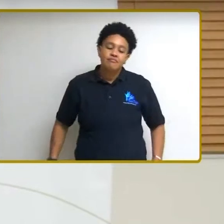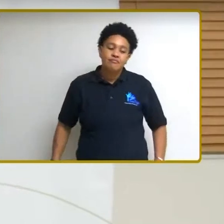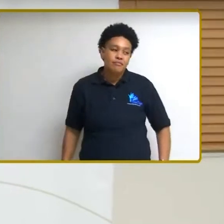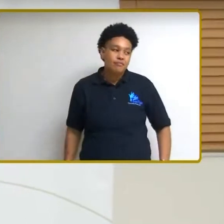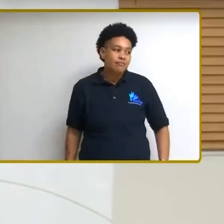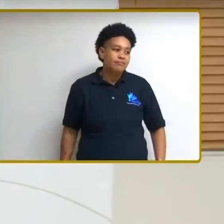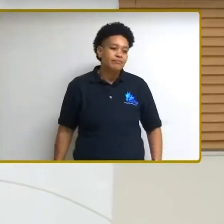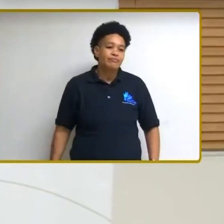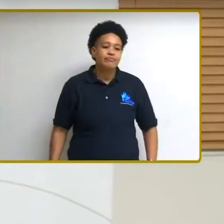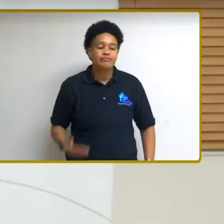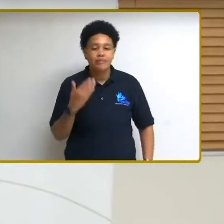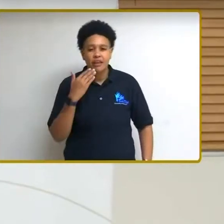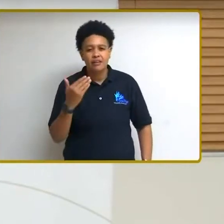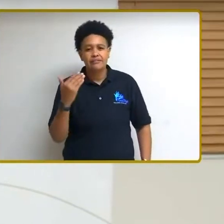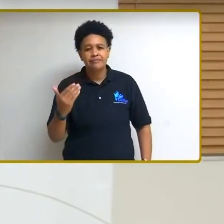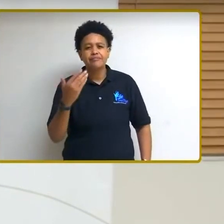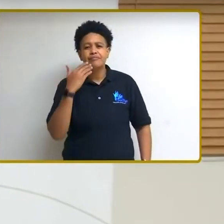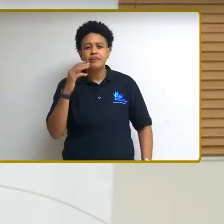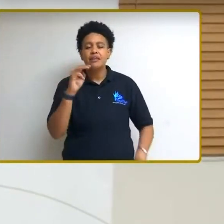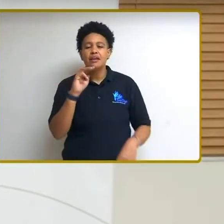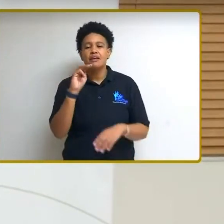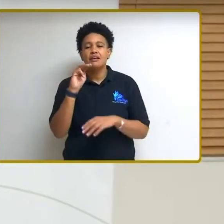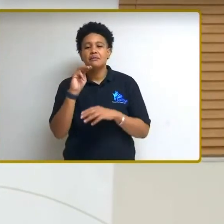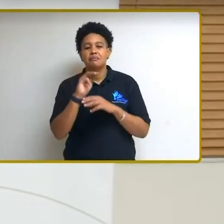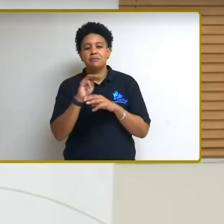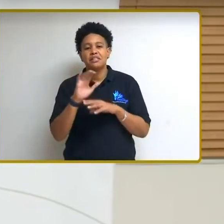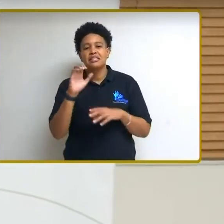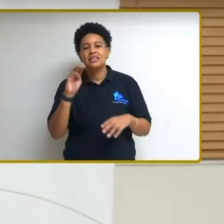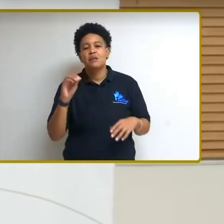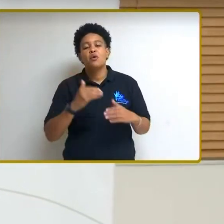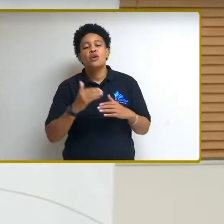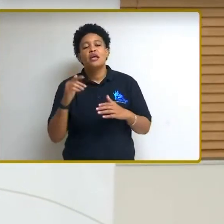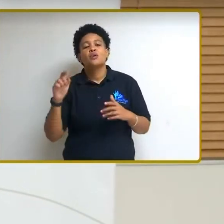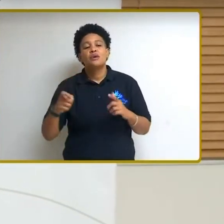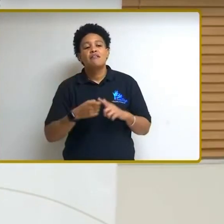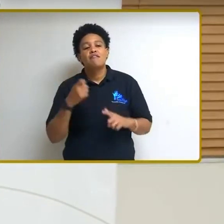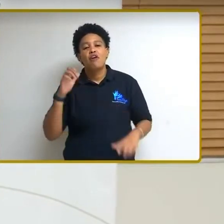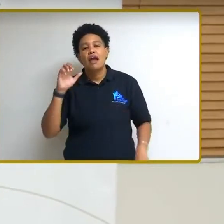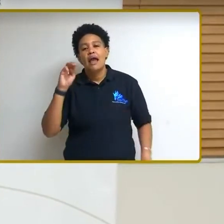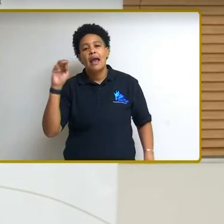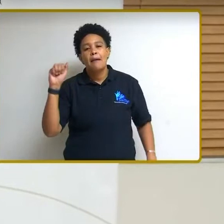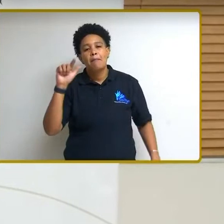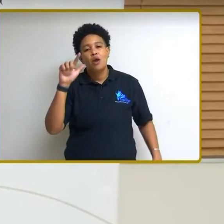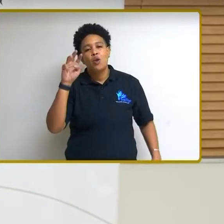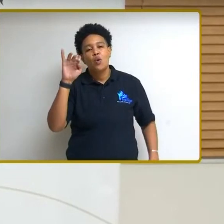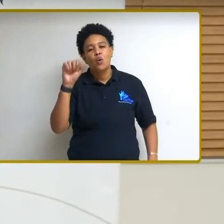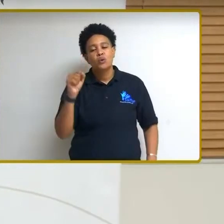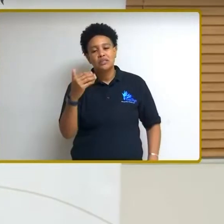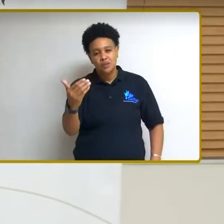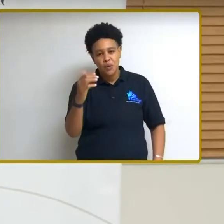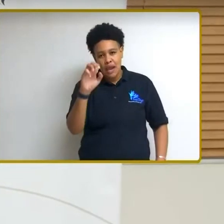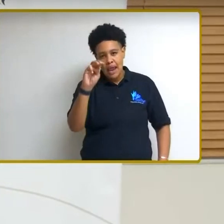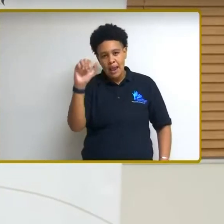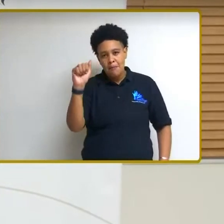Thank you. Next. Thank you, Minister. Thank you, CMO. Our next question comes to us from Emma Lewis. Emma, go